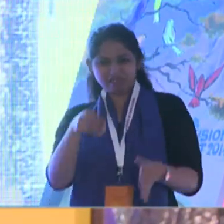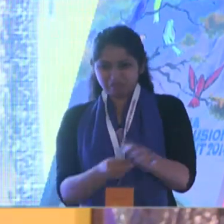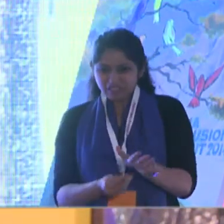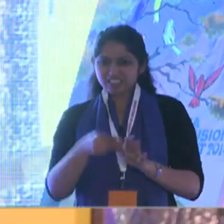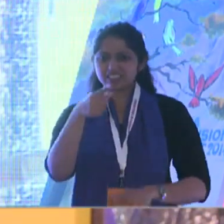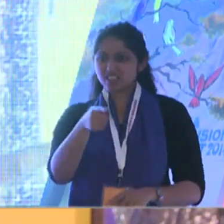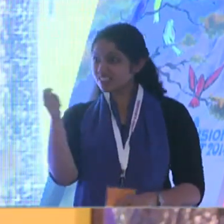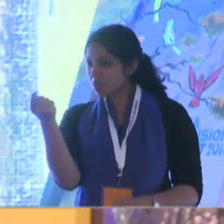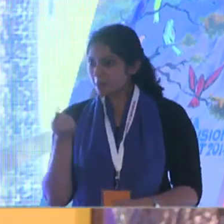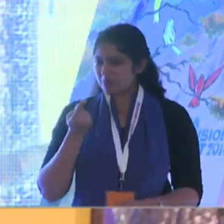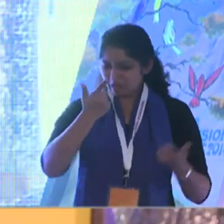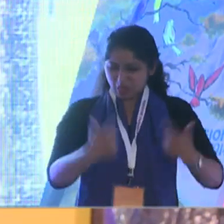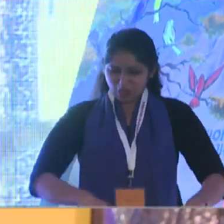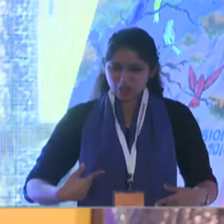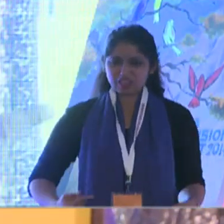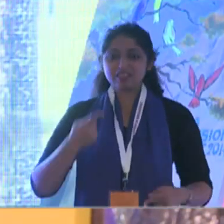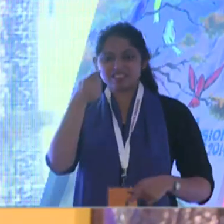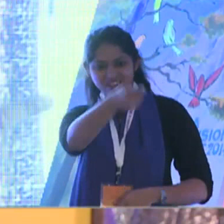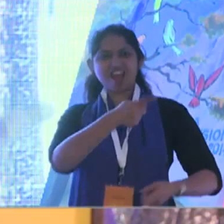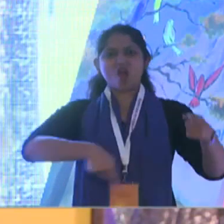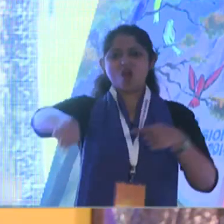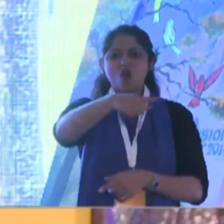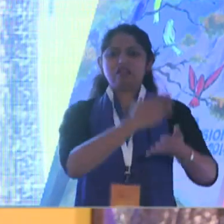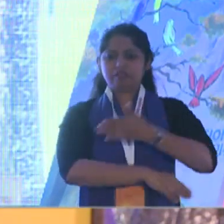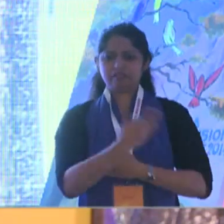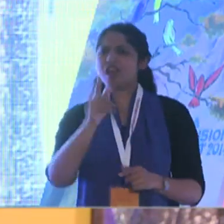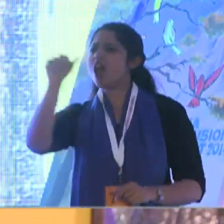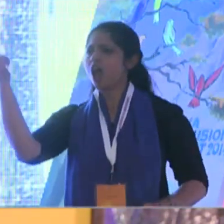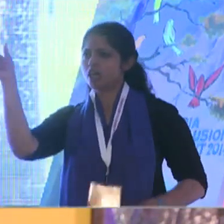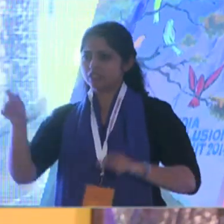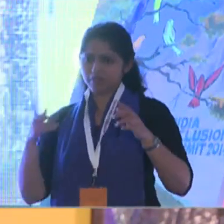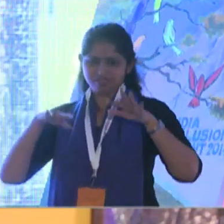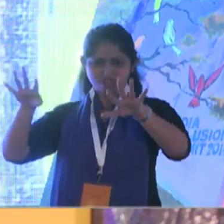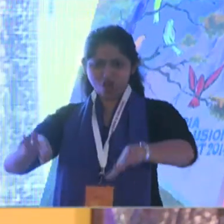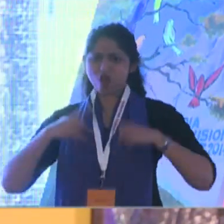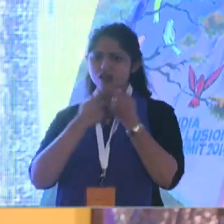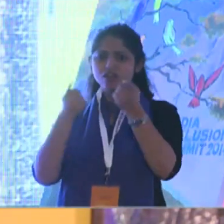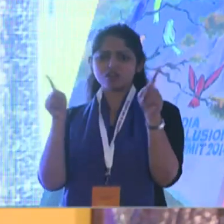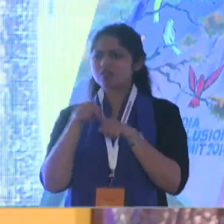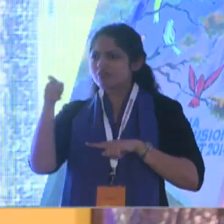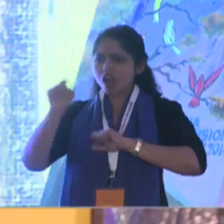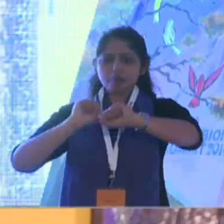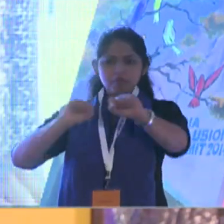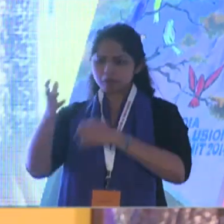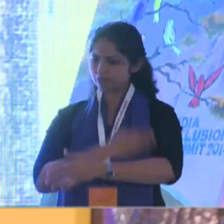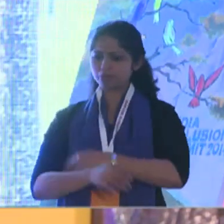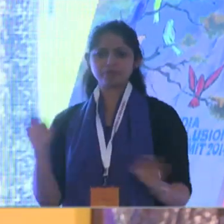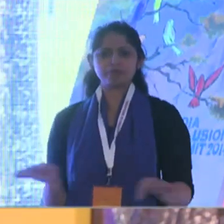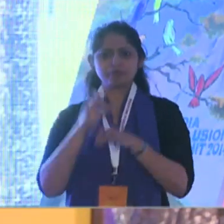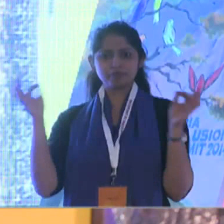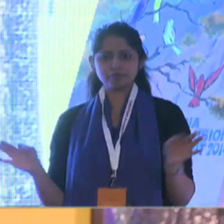take your money and loot it, they are the disabled people. Not anyone in this hall. And